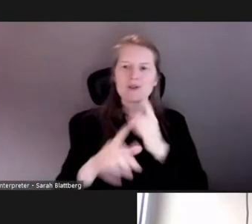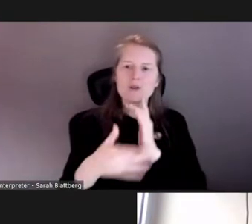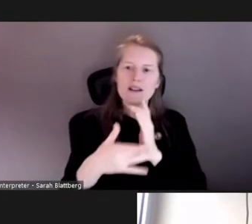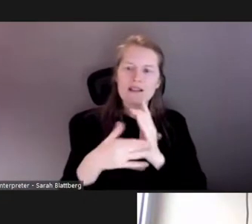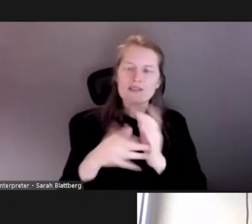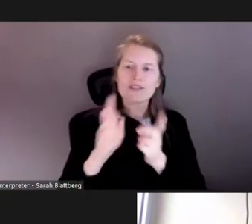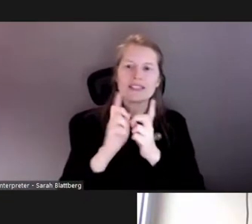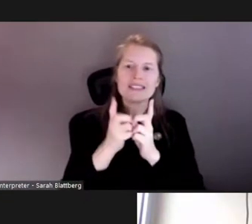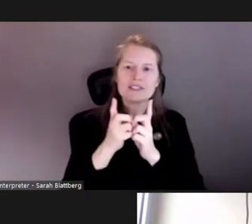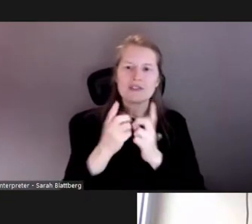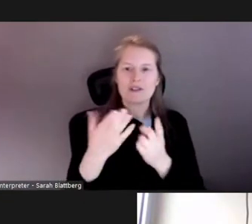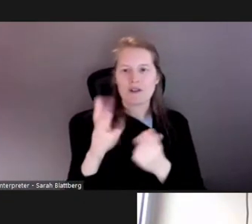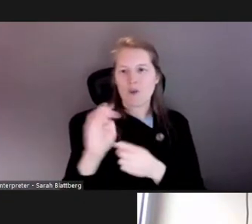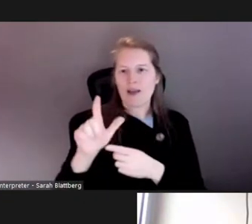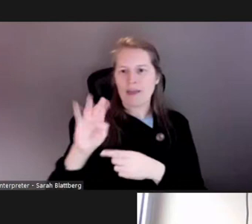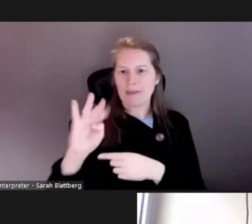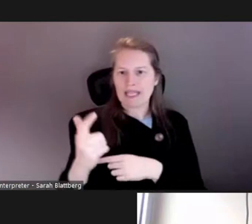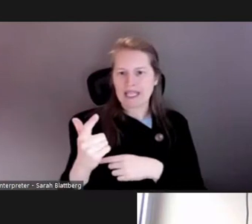digital well-being.